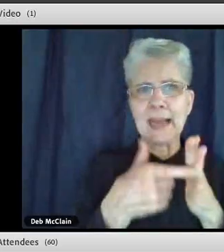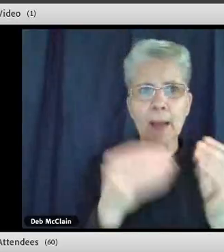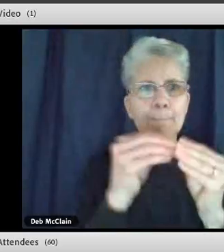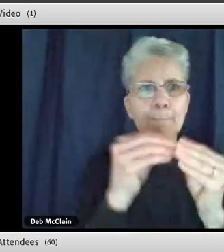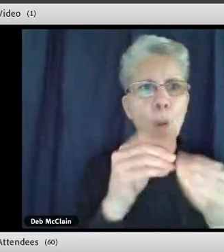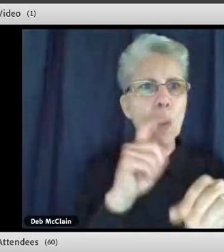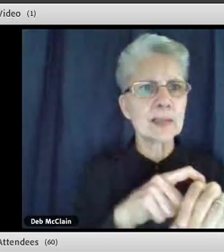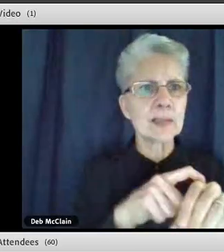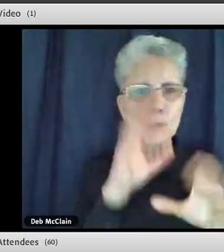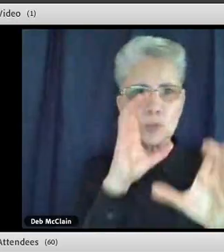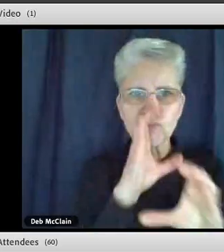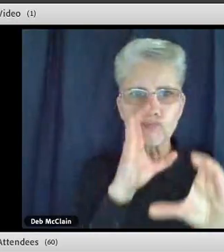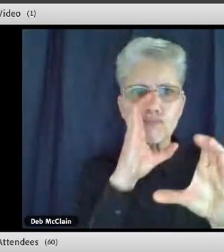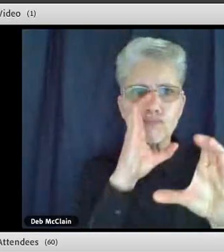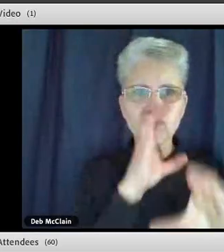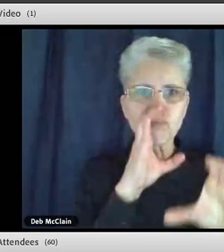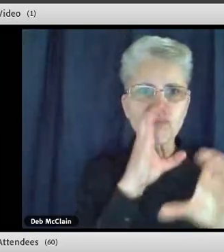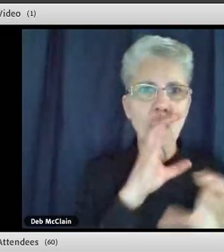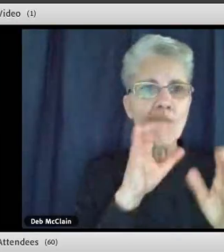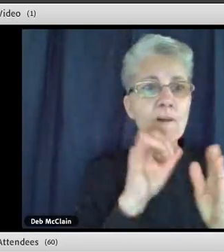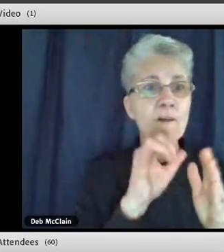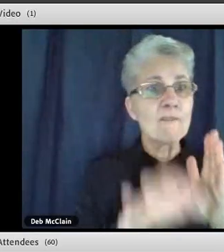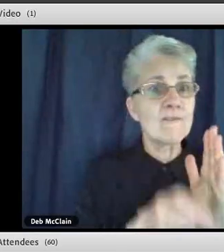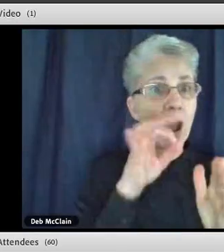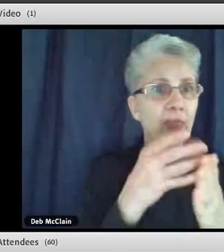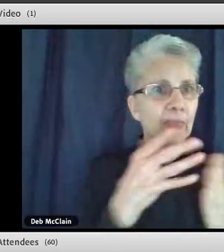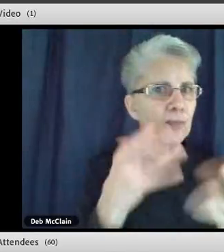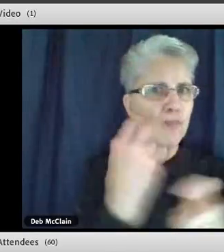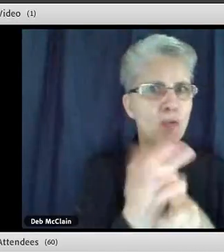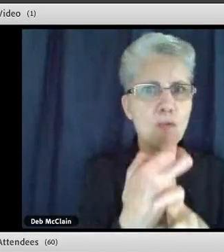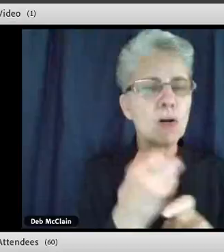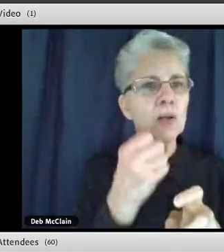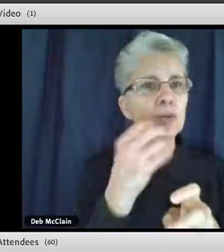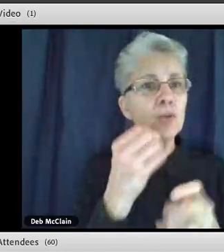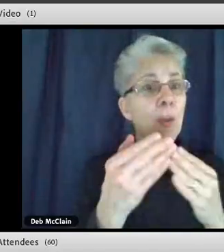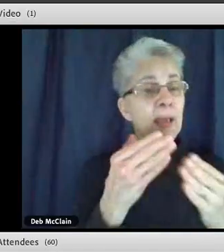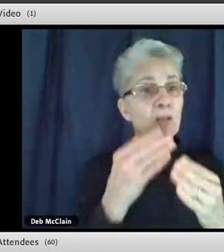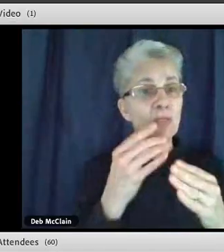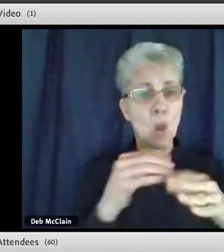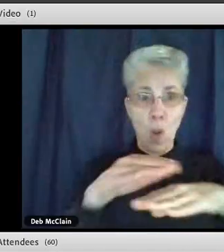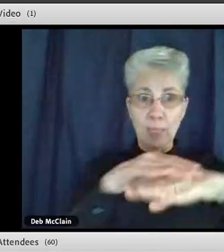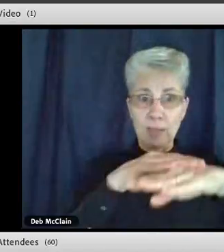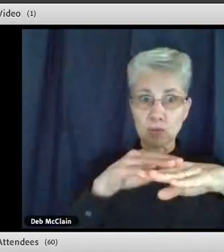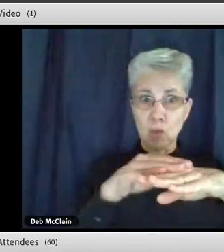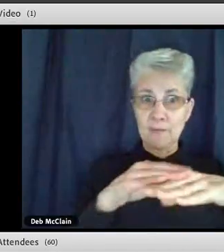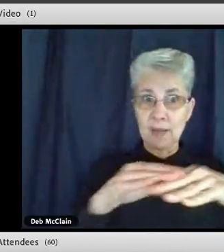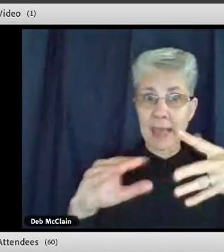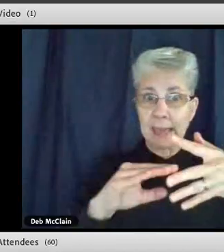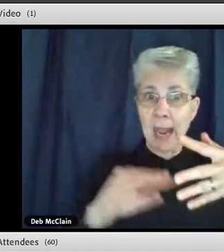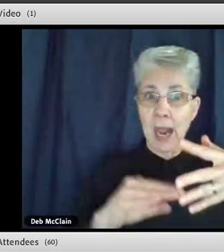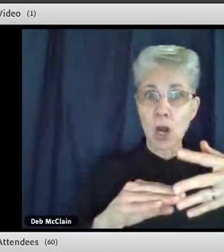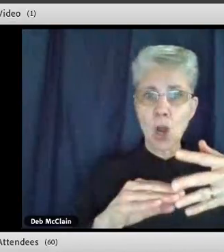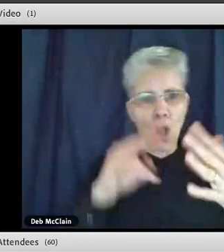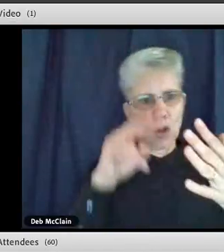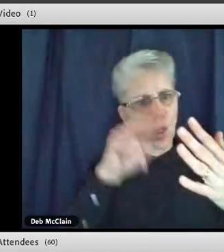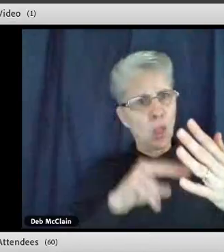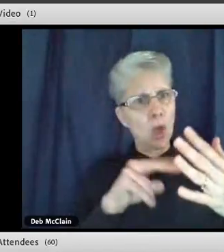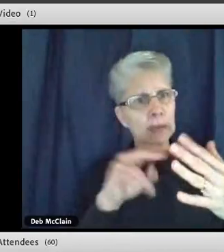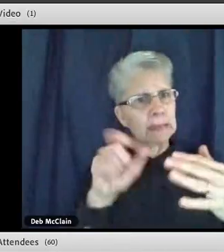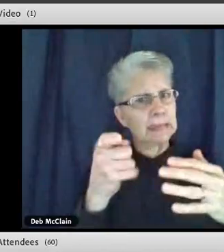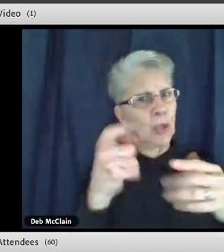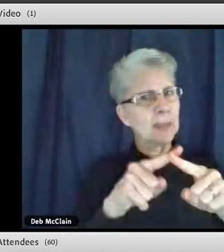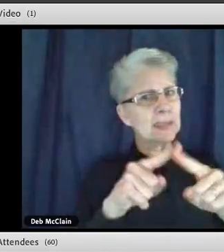efficient for our users to find things. But even though on the surface, our catalog records may seem a little different, for the most part,